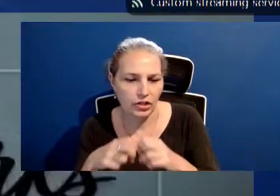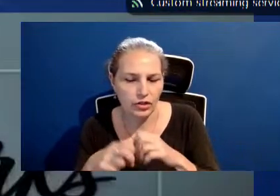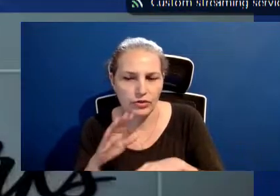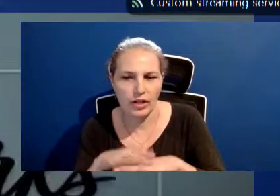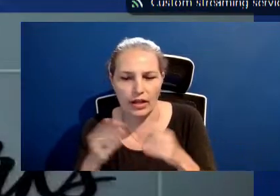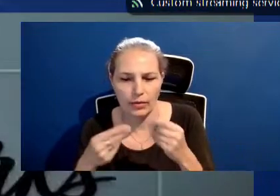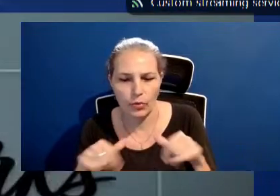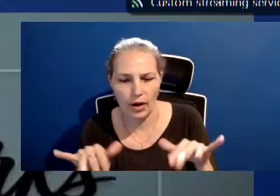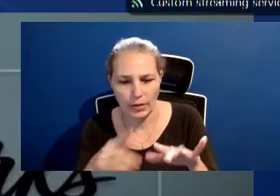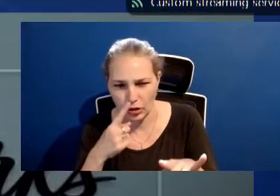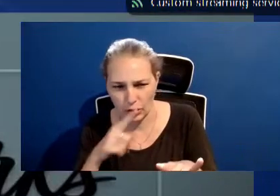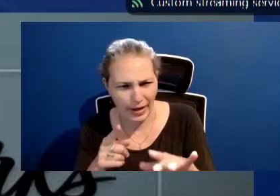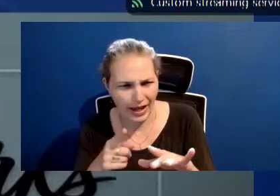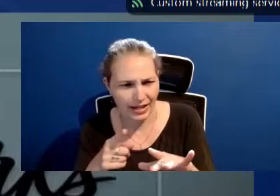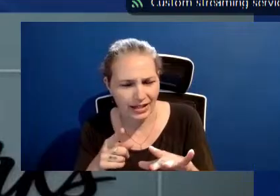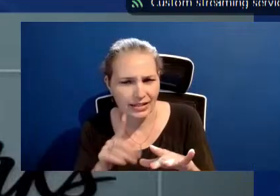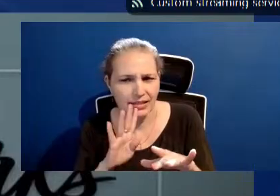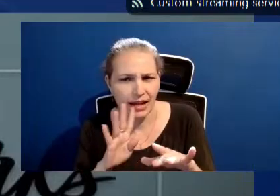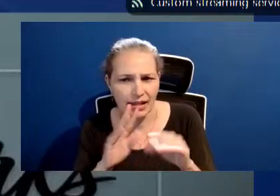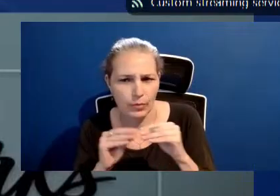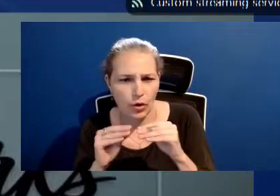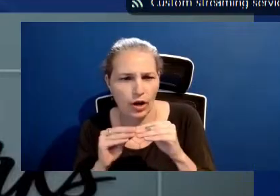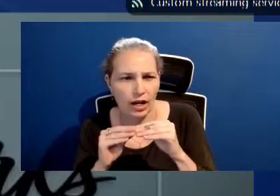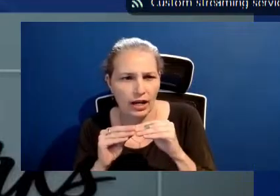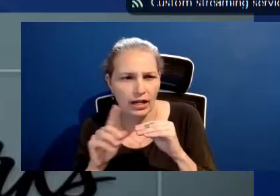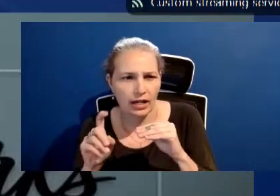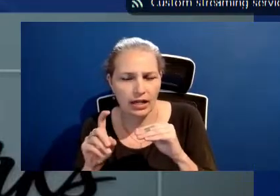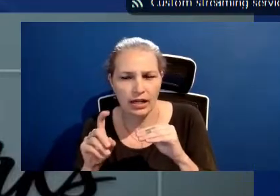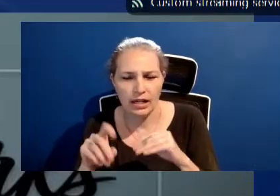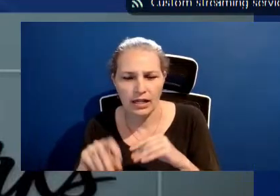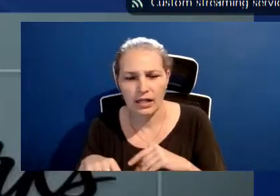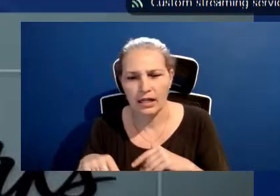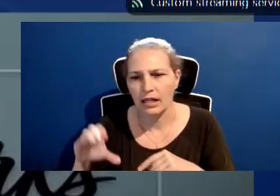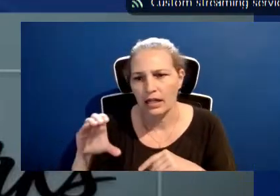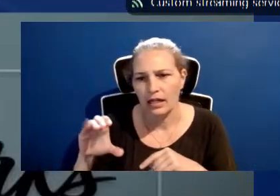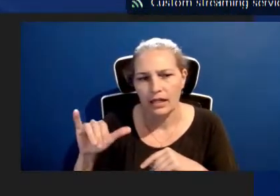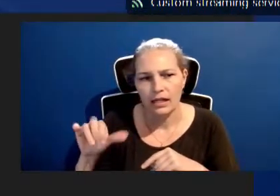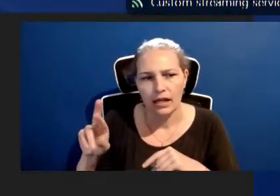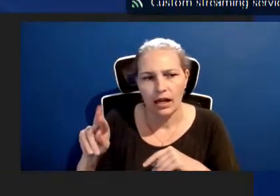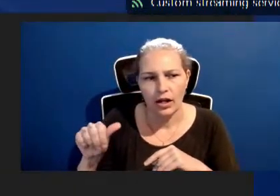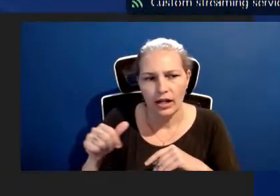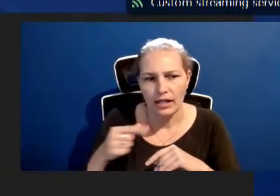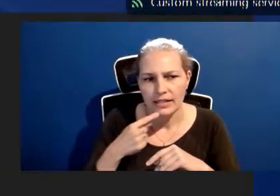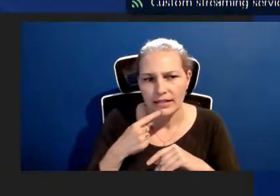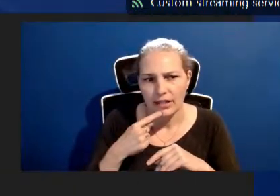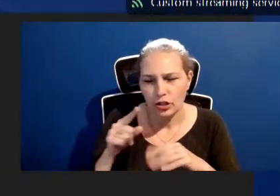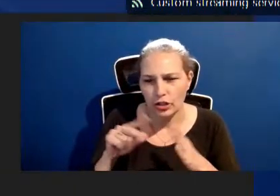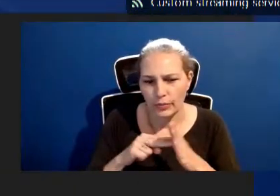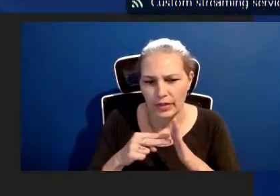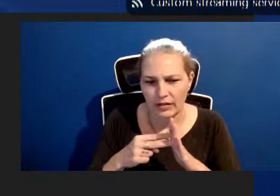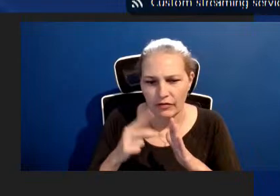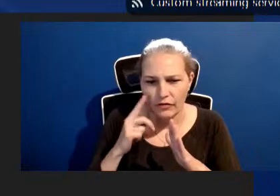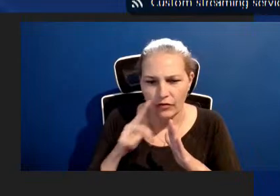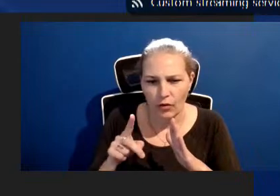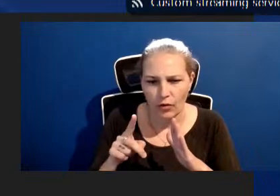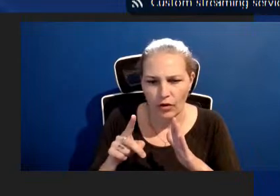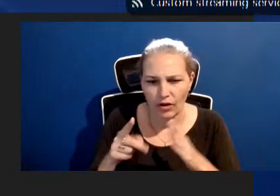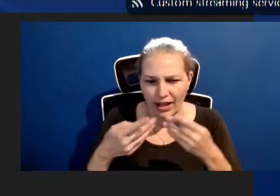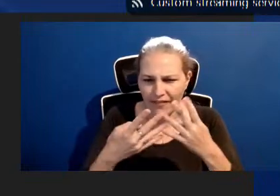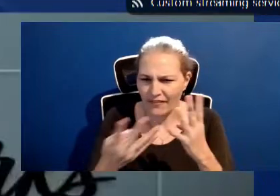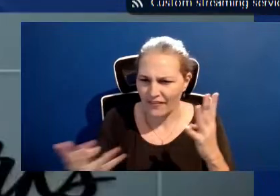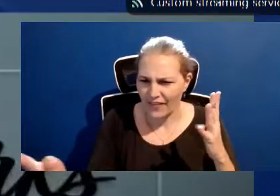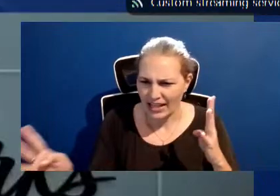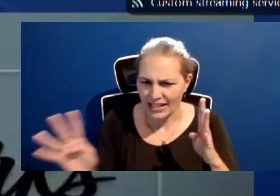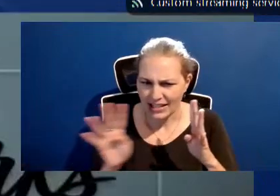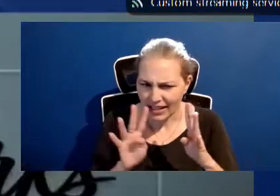And it looks like, is that related to whether fencing is required and things like that? I believe it's just for general maintenance of the property.